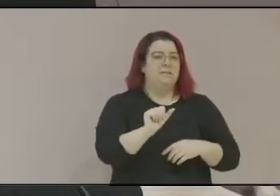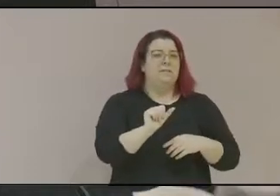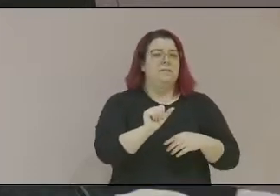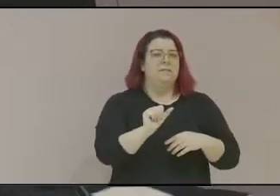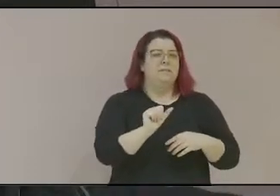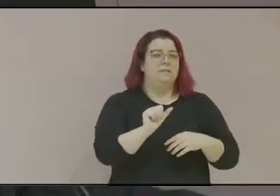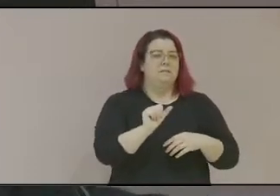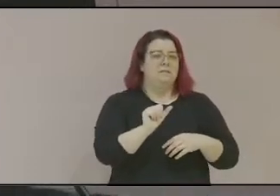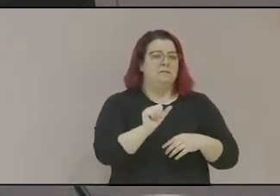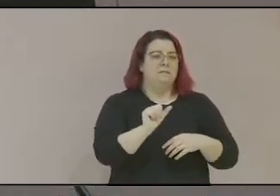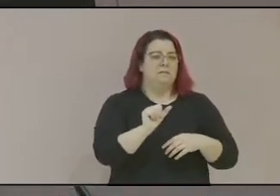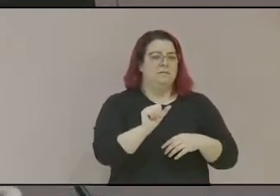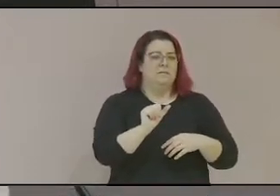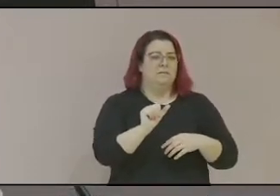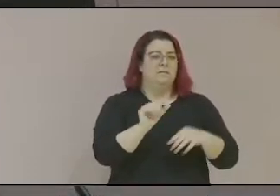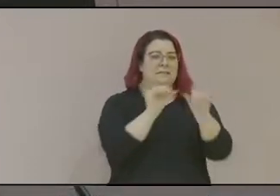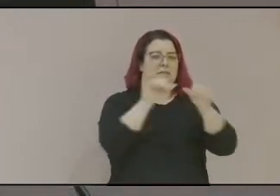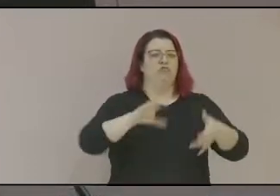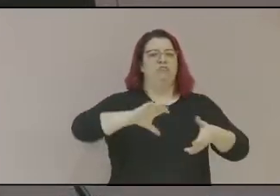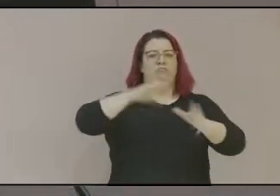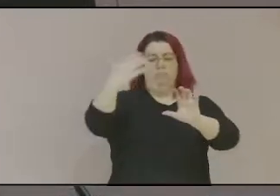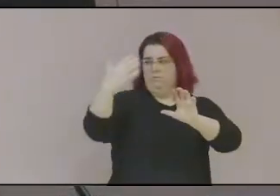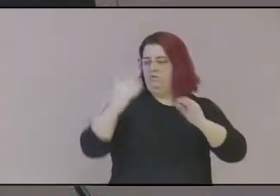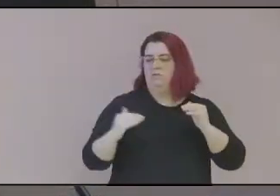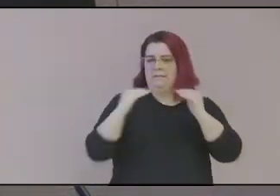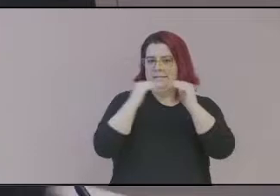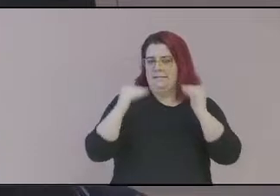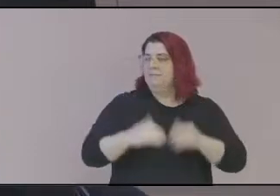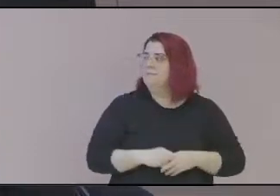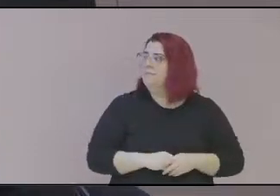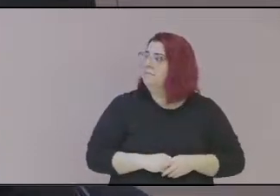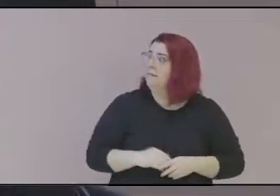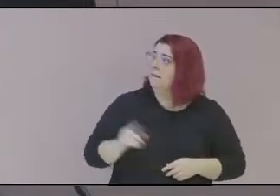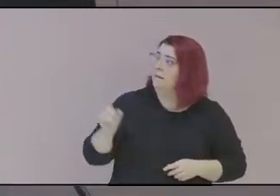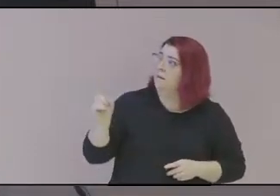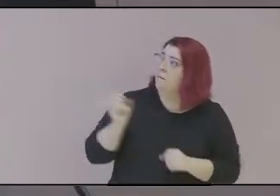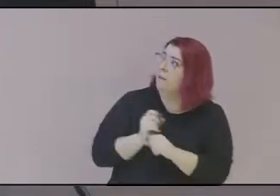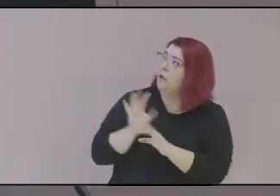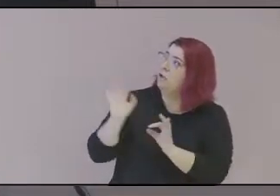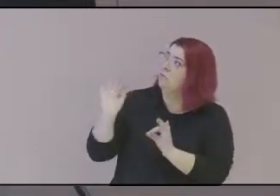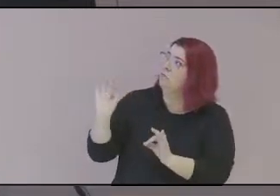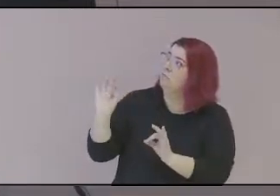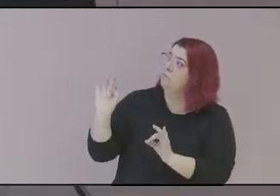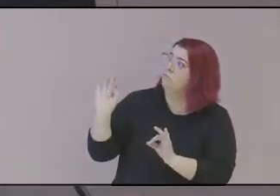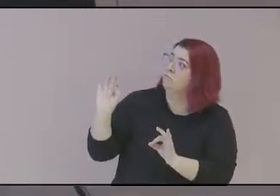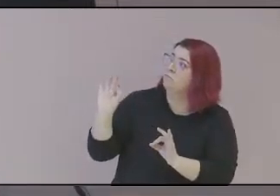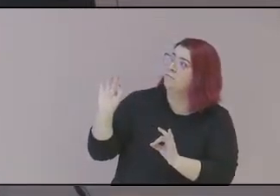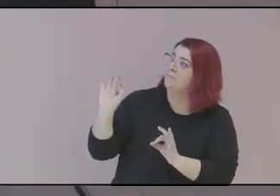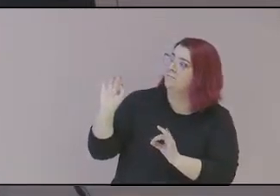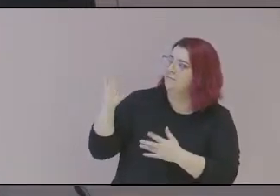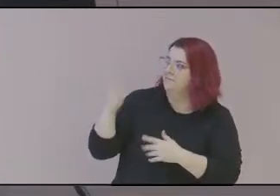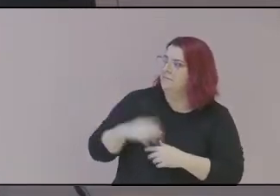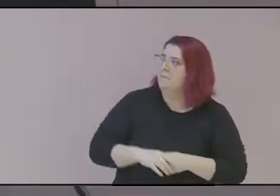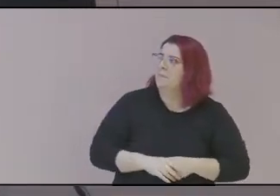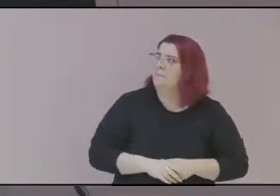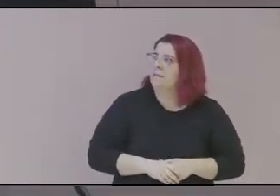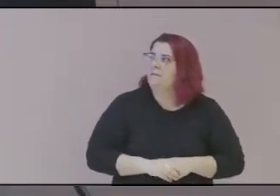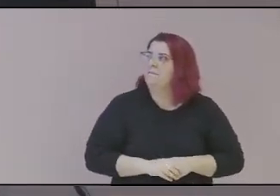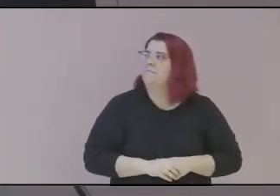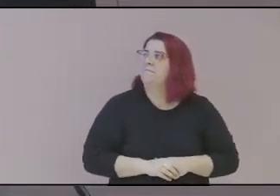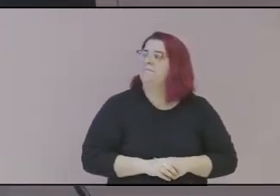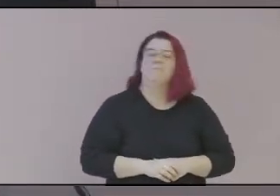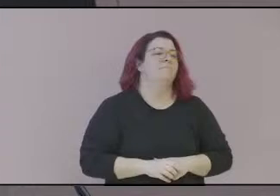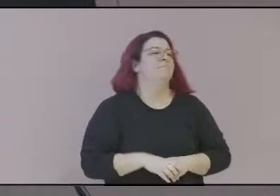working. Maybe not, we'll do it this way. Yeah, we'll do this. Disability Distributive Justice